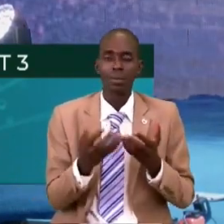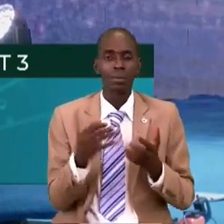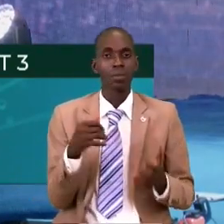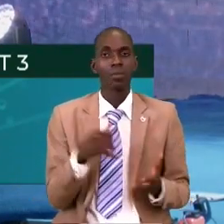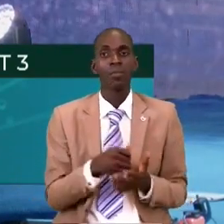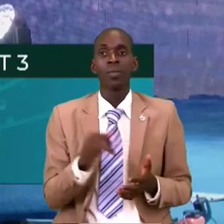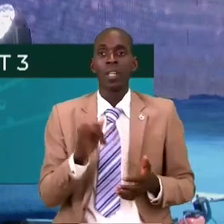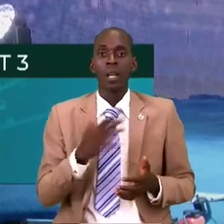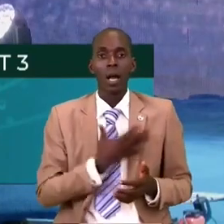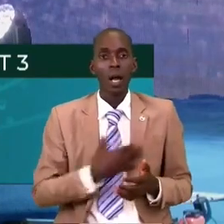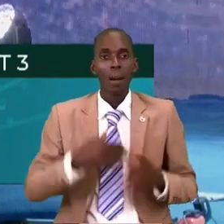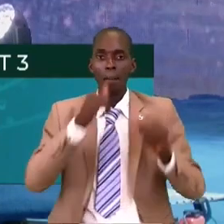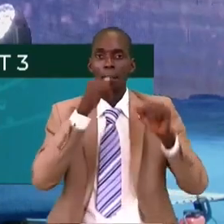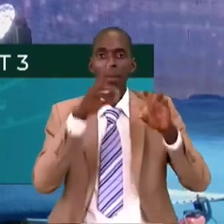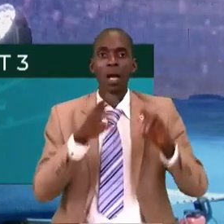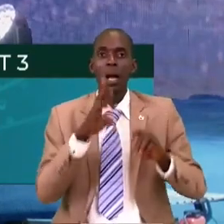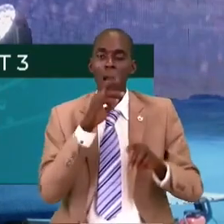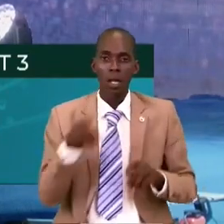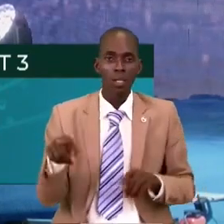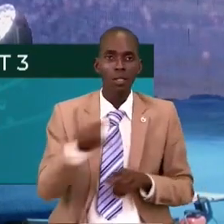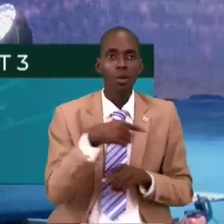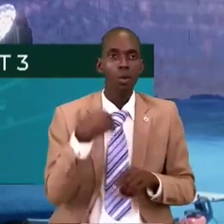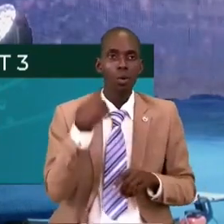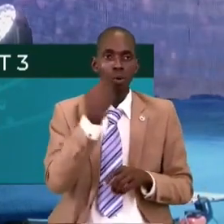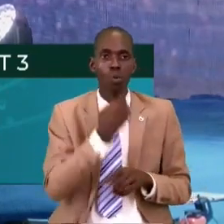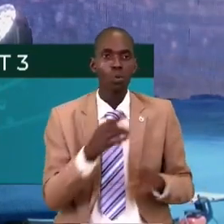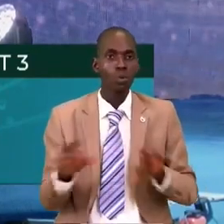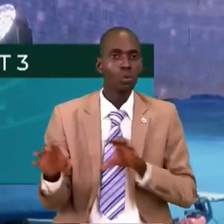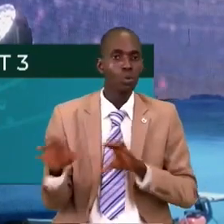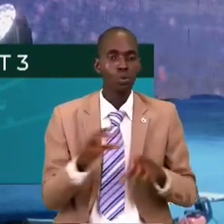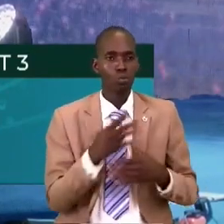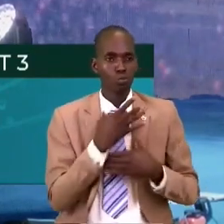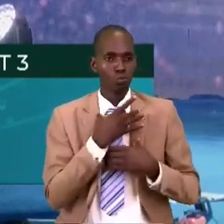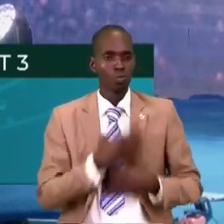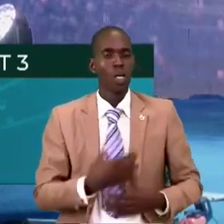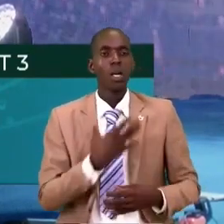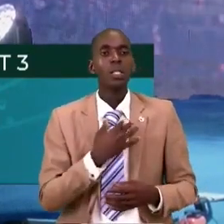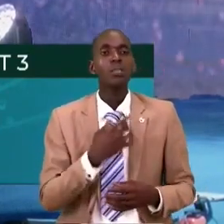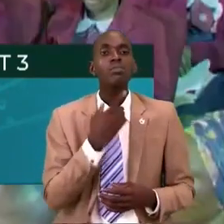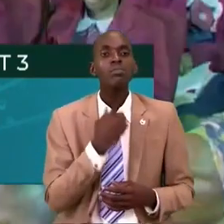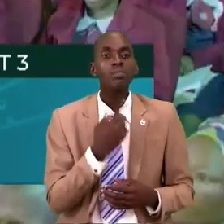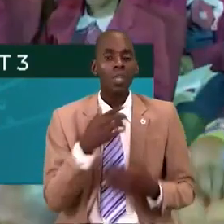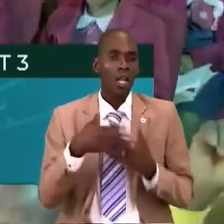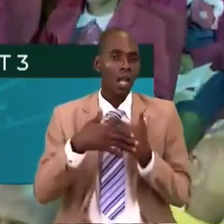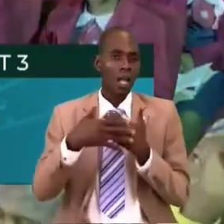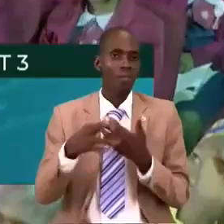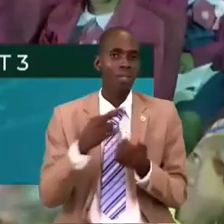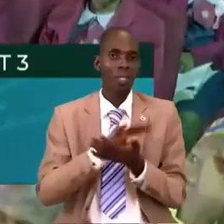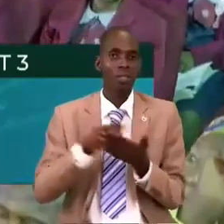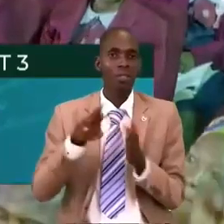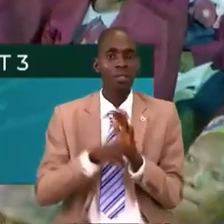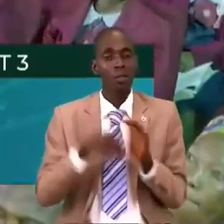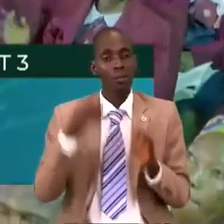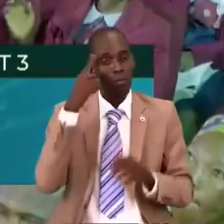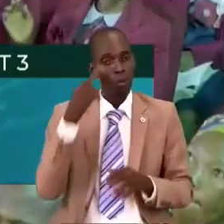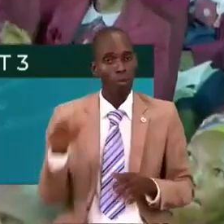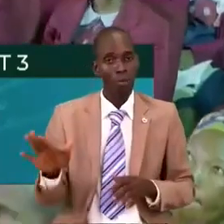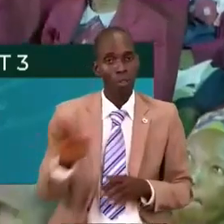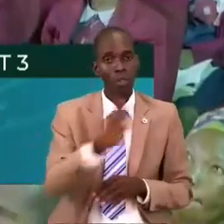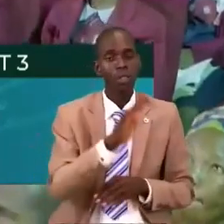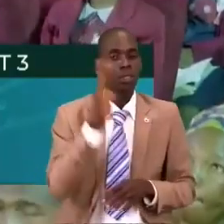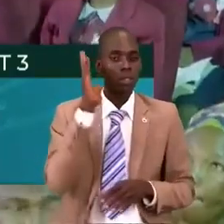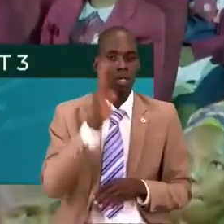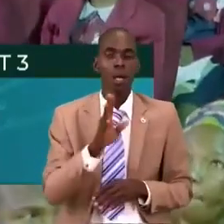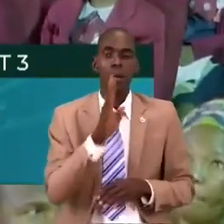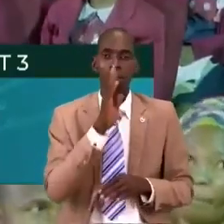for they shall be filled. He'll fill you with righteousness today. He'll fill your life with